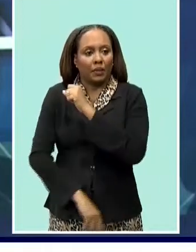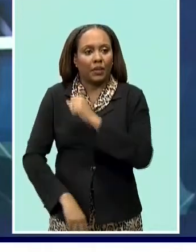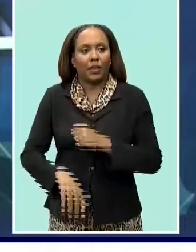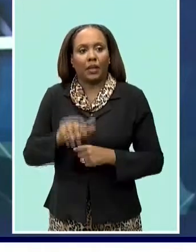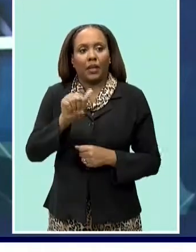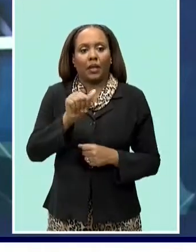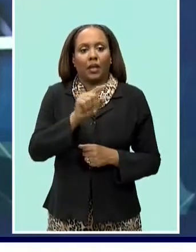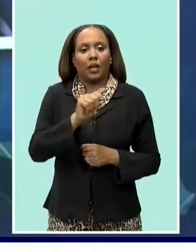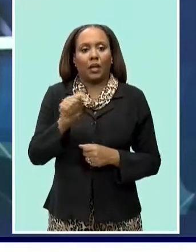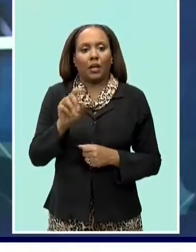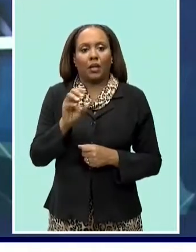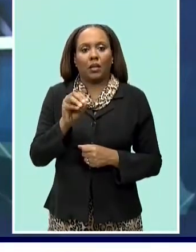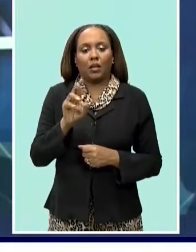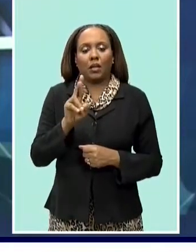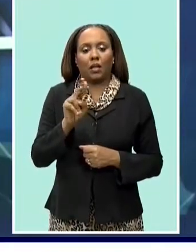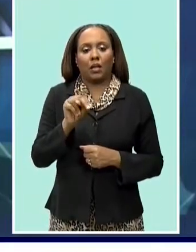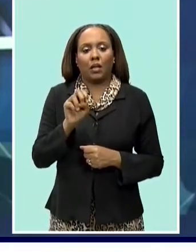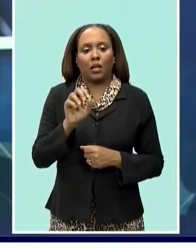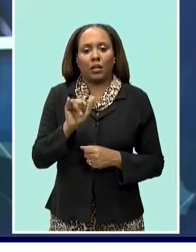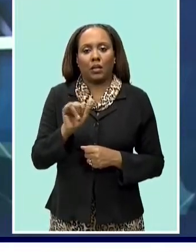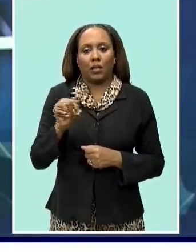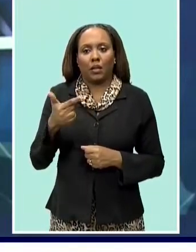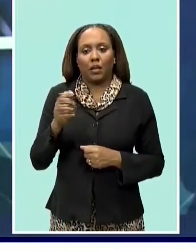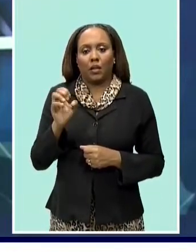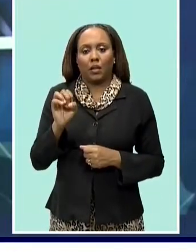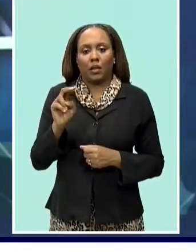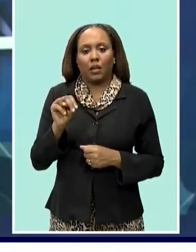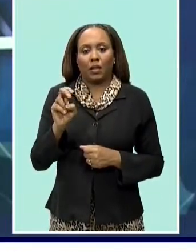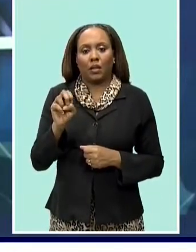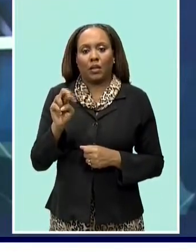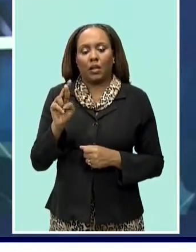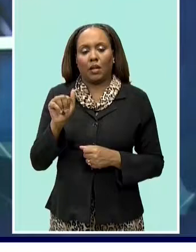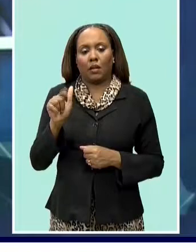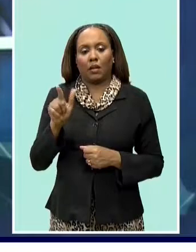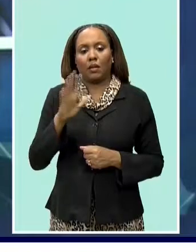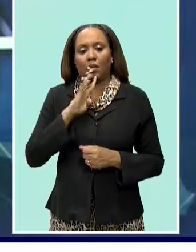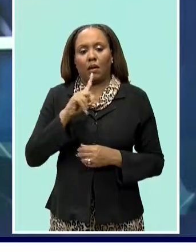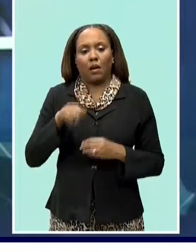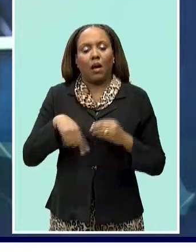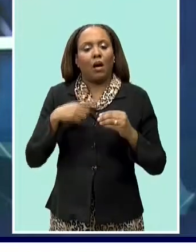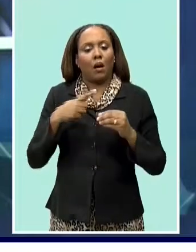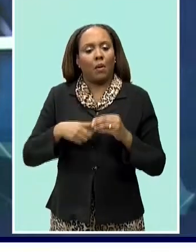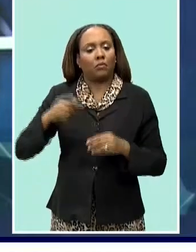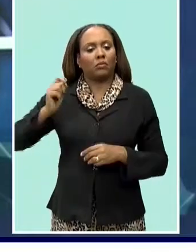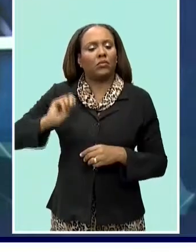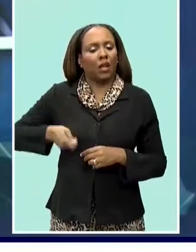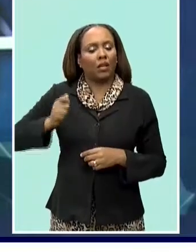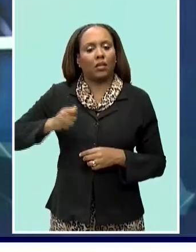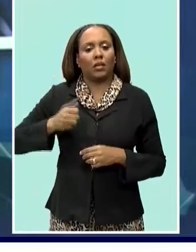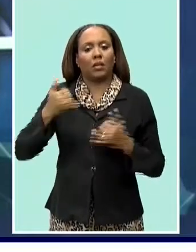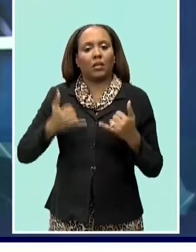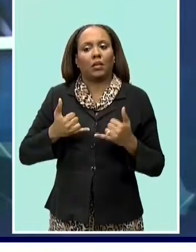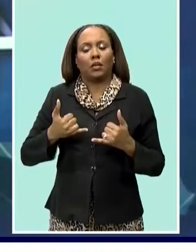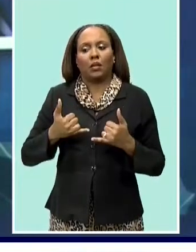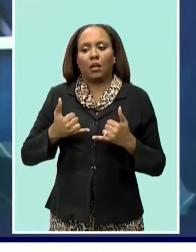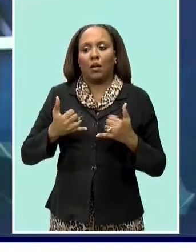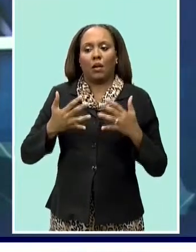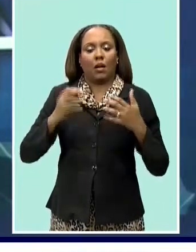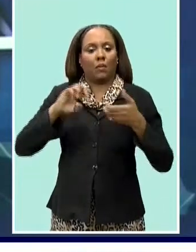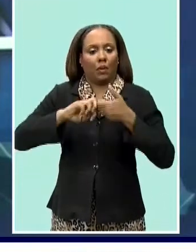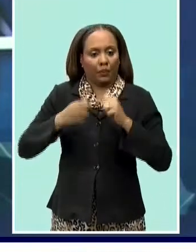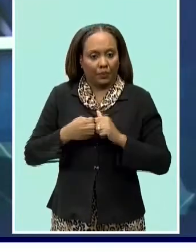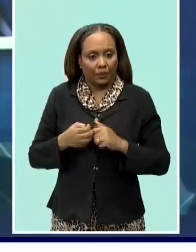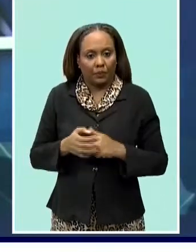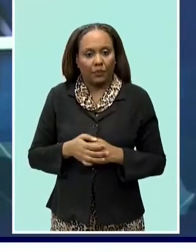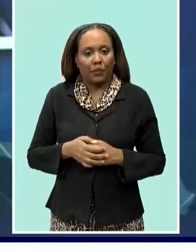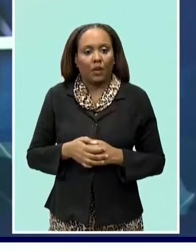responded forcefully to a report in another section of the media, which he says suggests that judges are in a bind. Mr. Marshall says while a